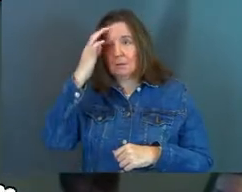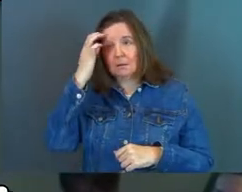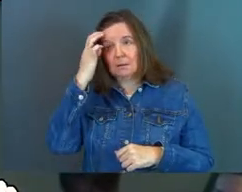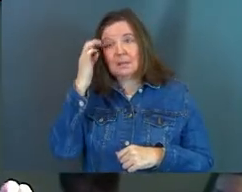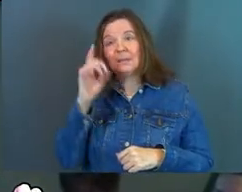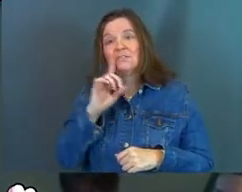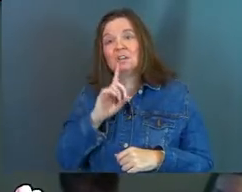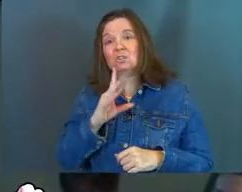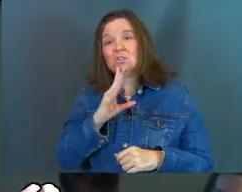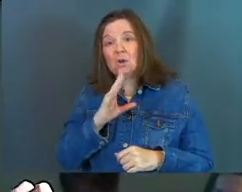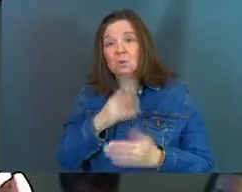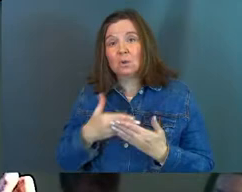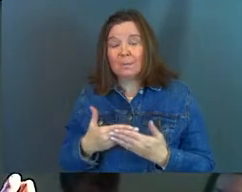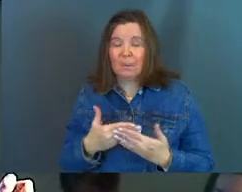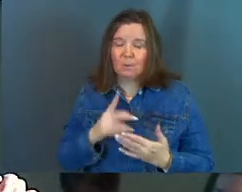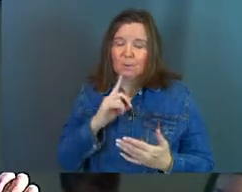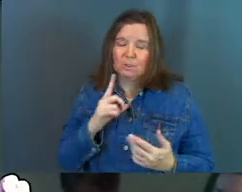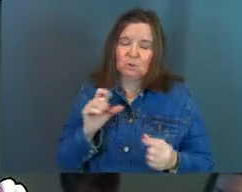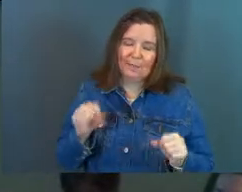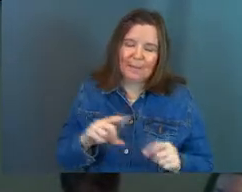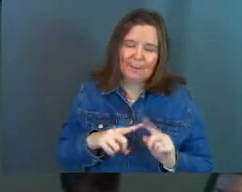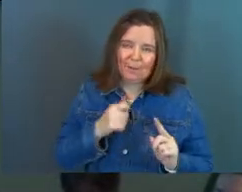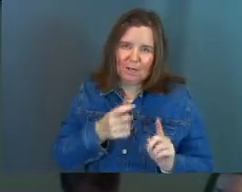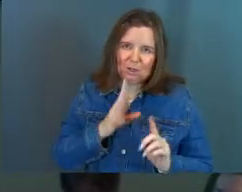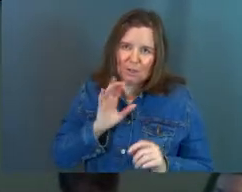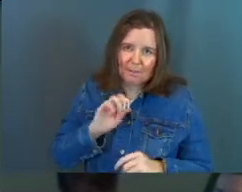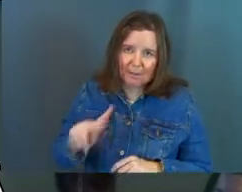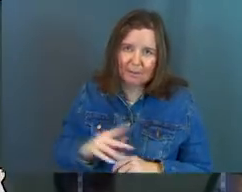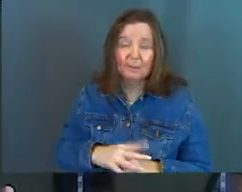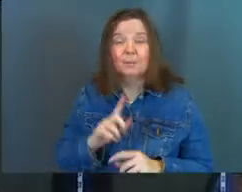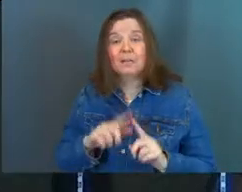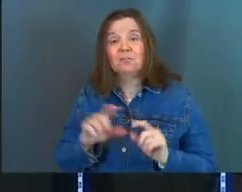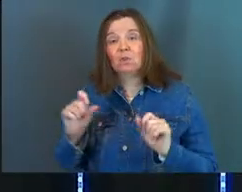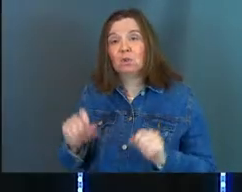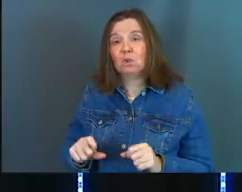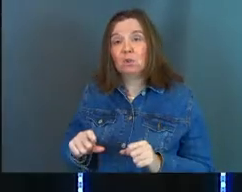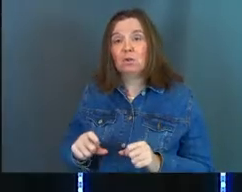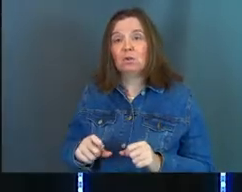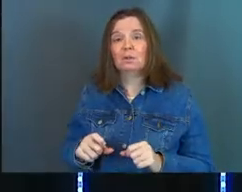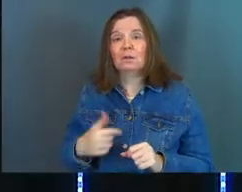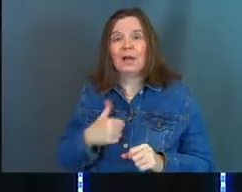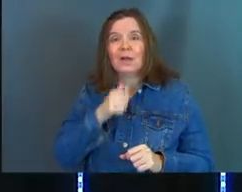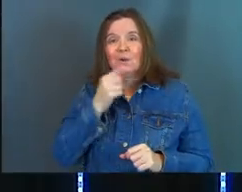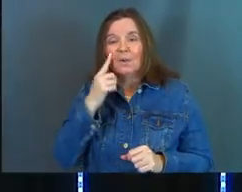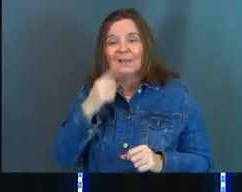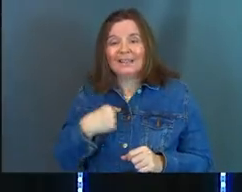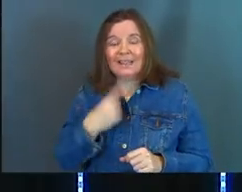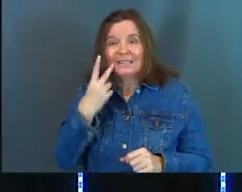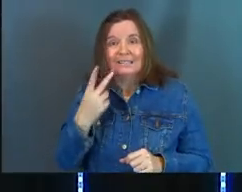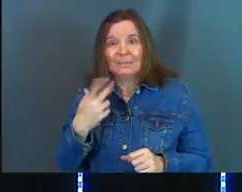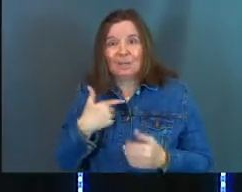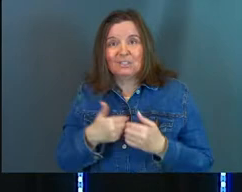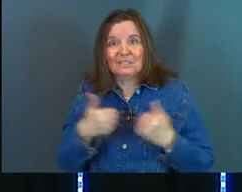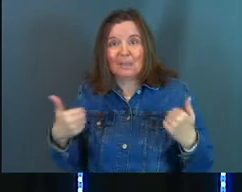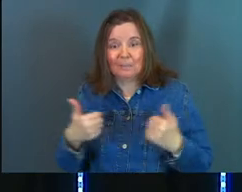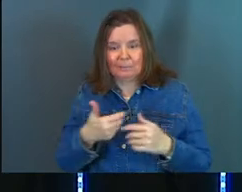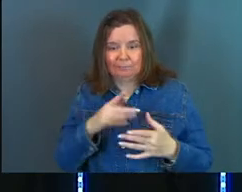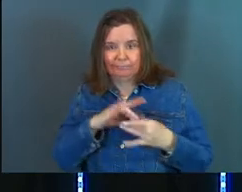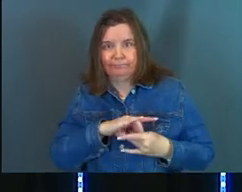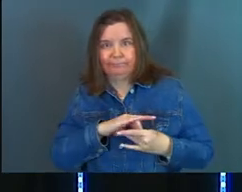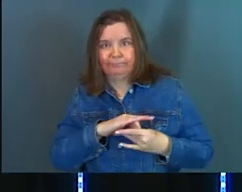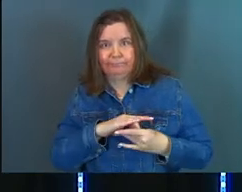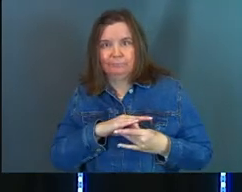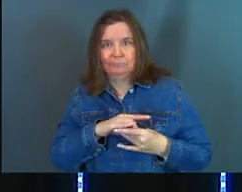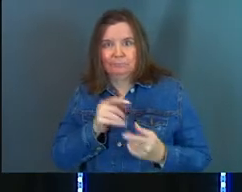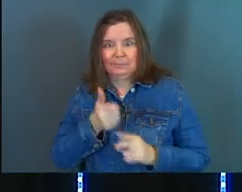And if you could actually talk to a baby, which, I mean, you can, but they're not going to talk back. But if you could, I don't think they even see much separation between them